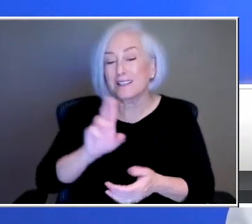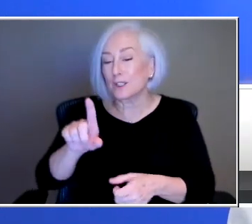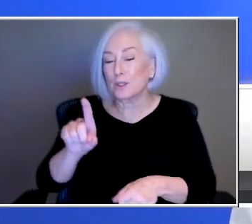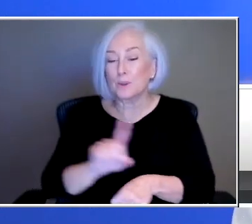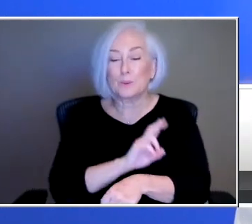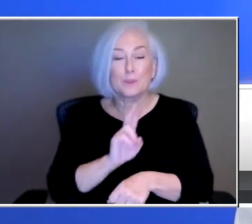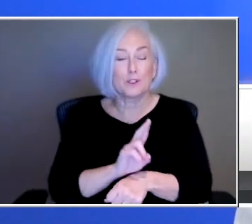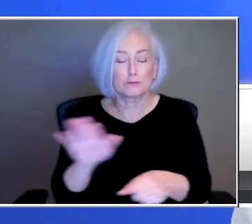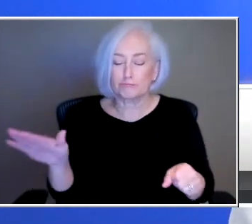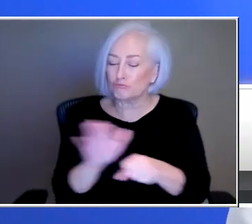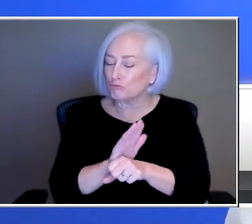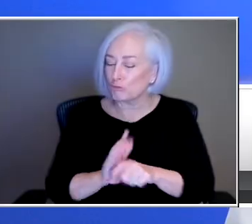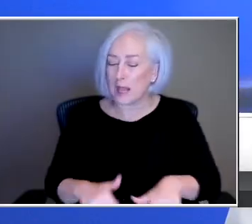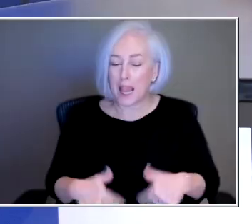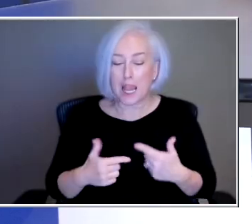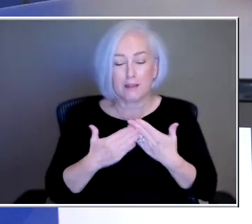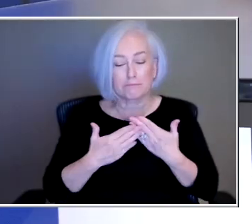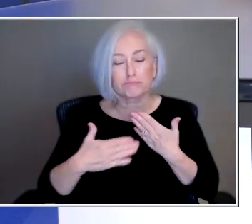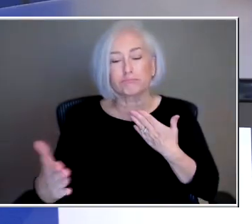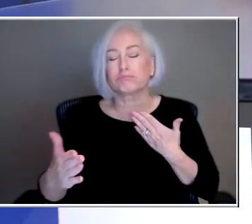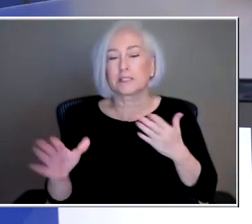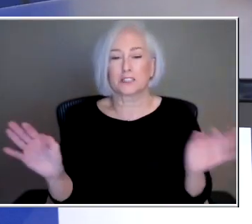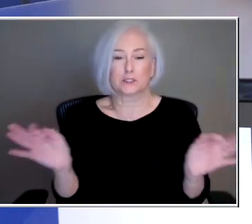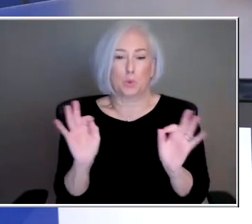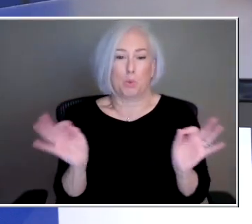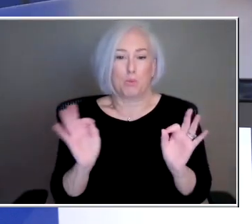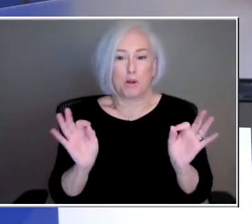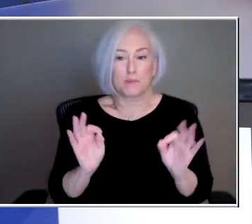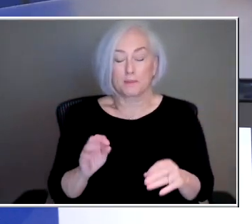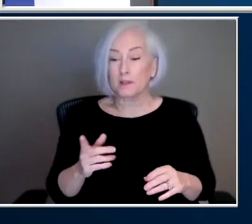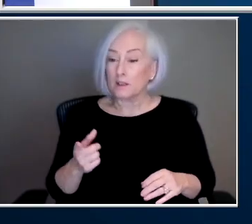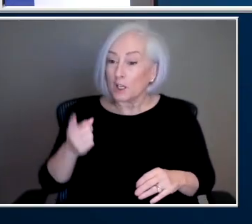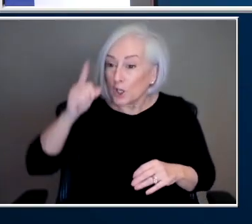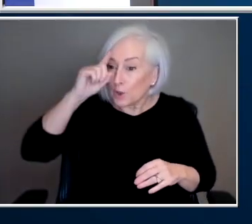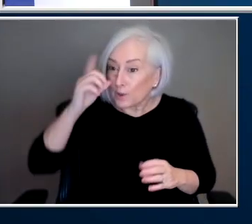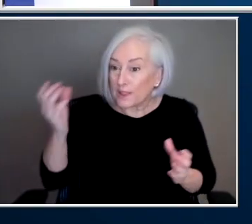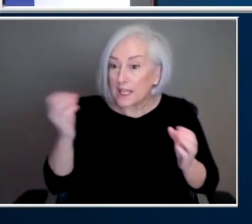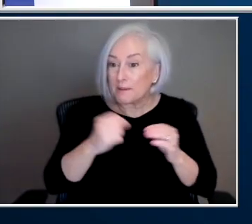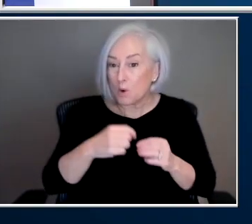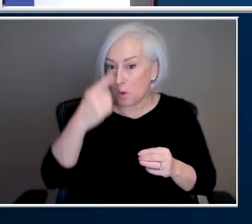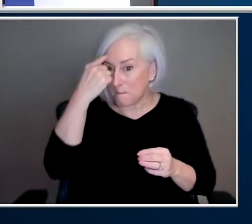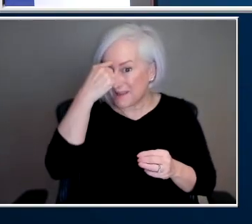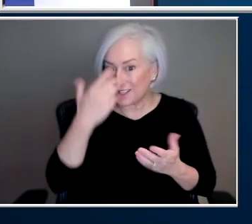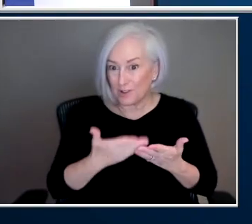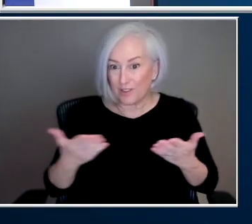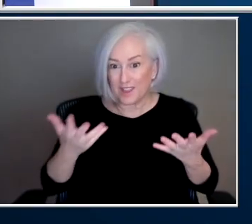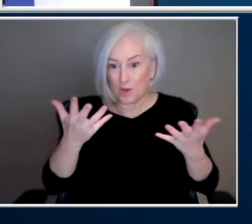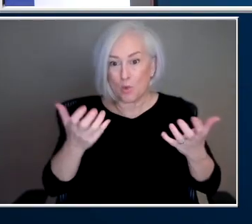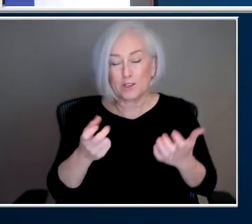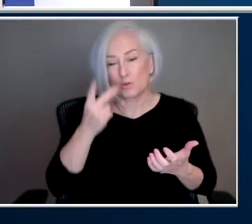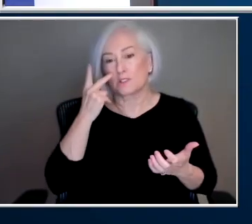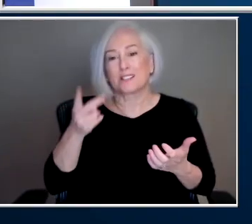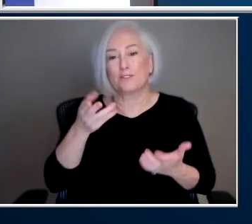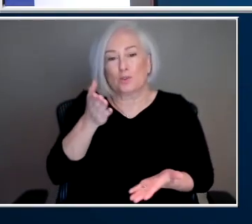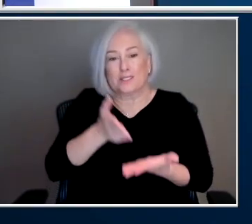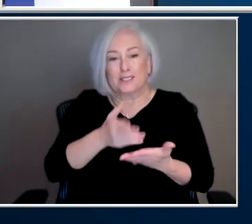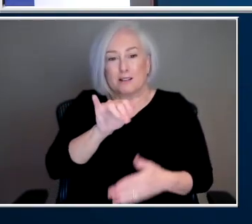going to be problematic. So it's more of, is it more of a mental thing, Mikayla, where you just mentally wanted to see if you could do it?